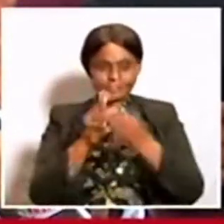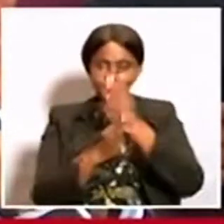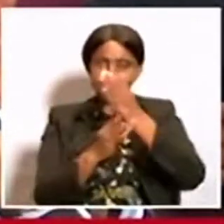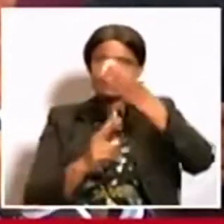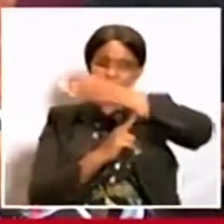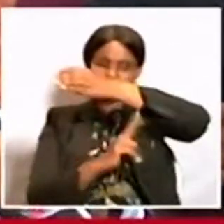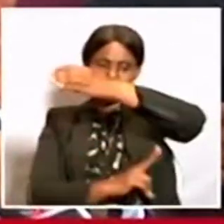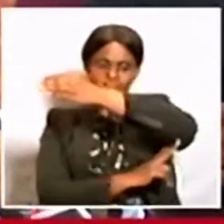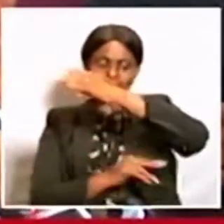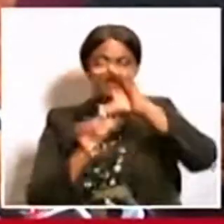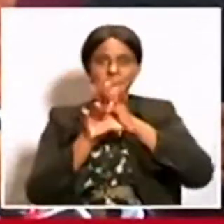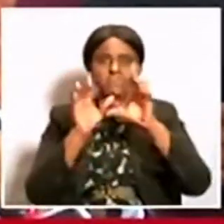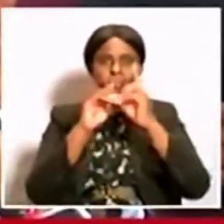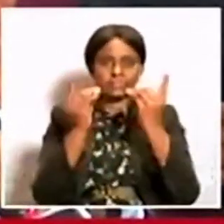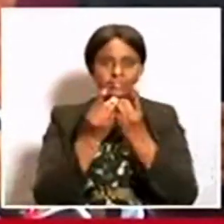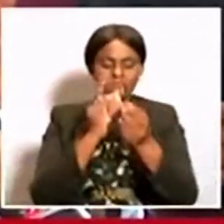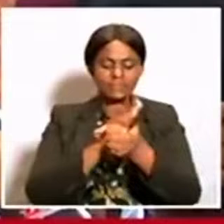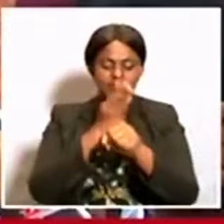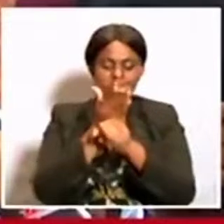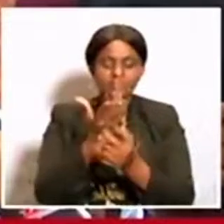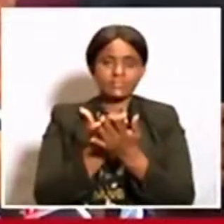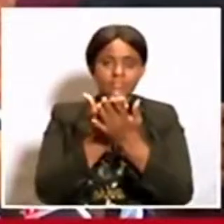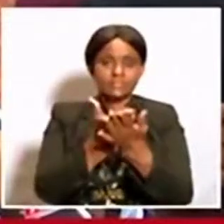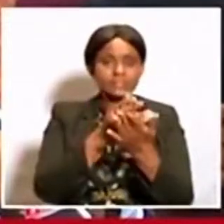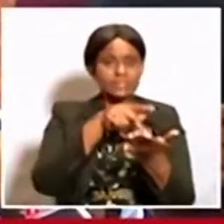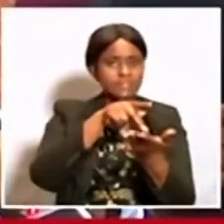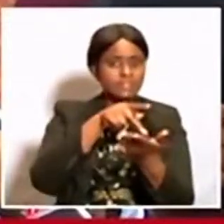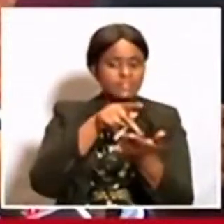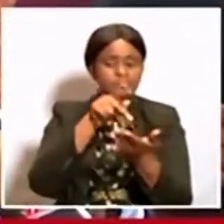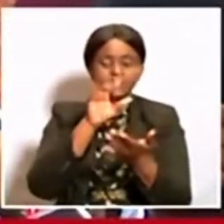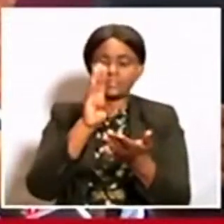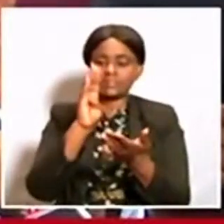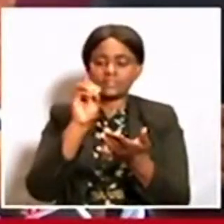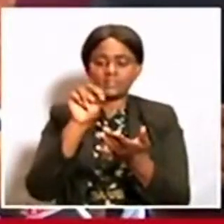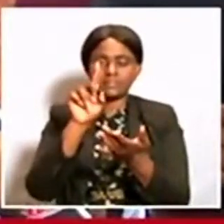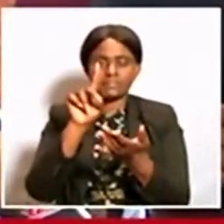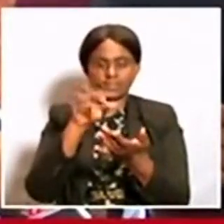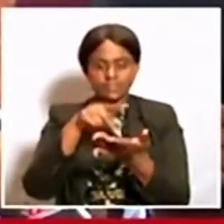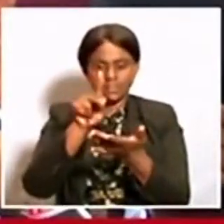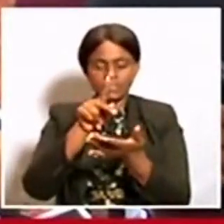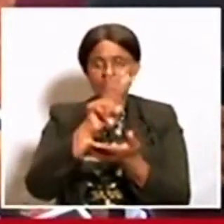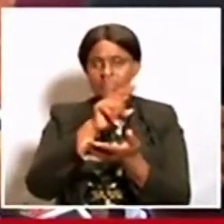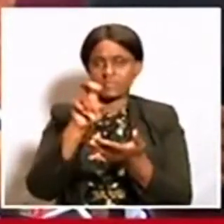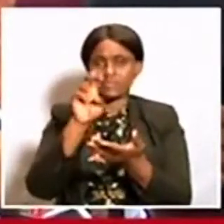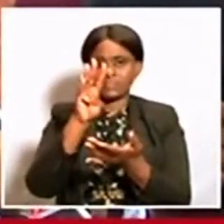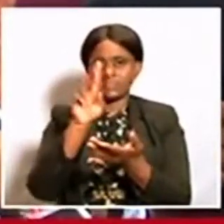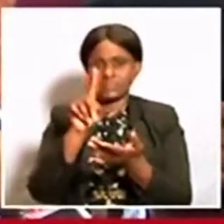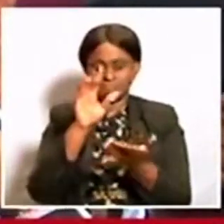district. Upon the submission of adverse bond, the Council paid